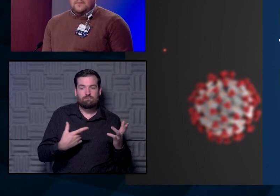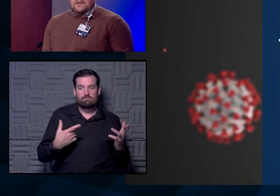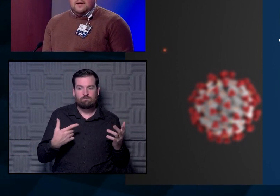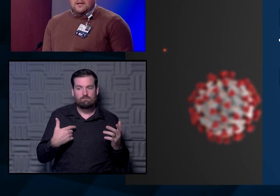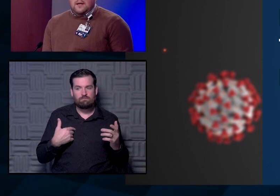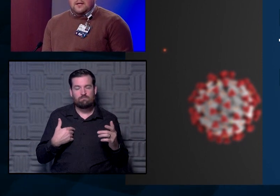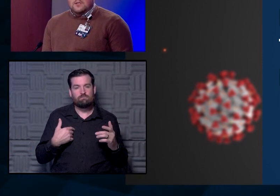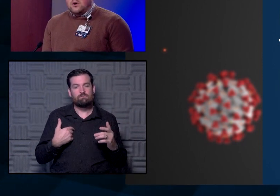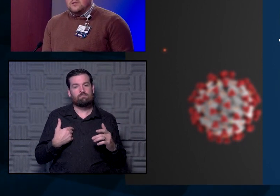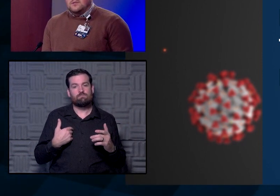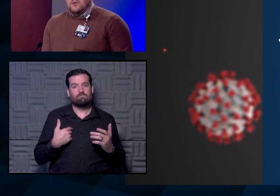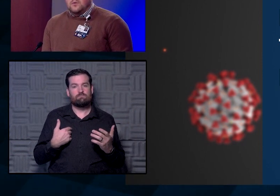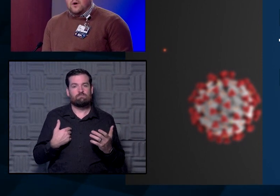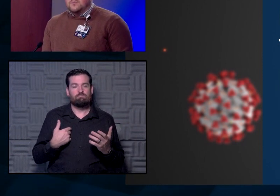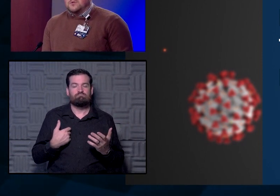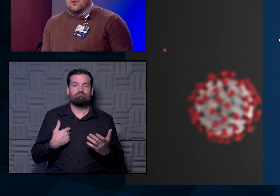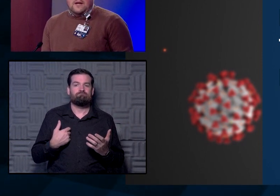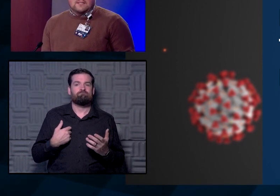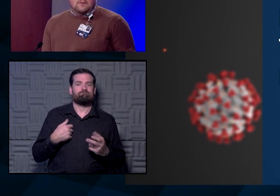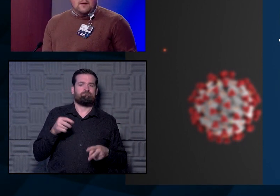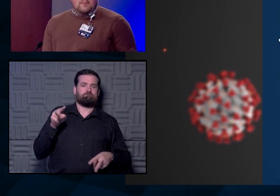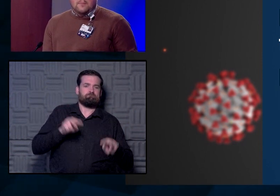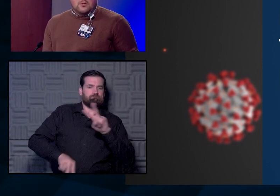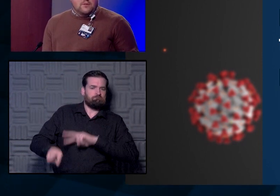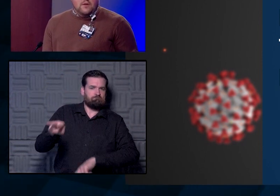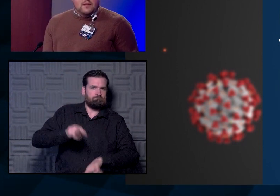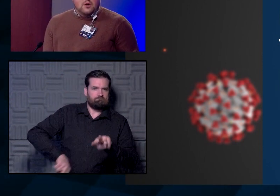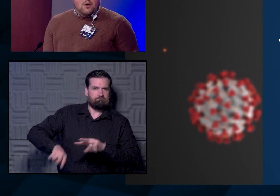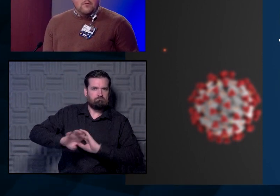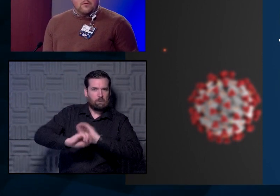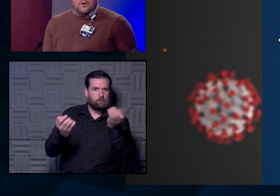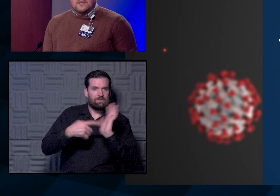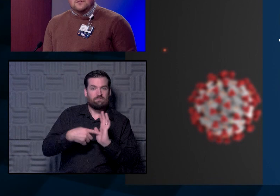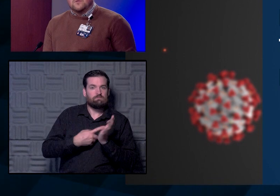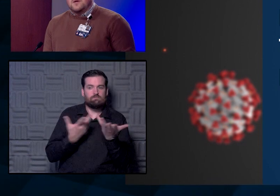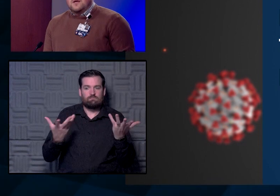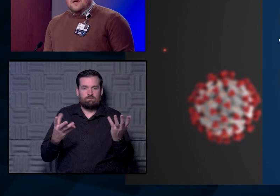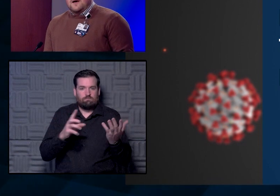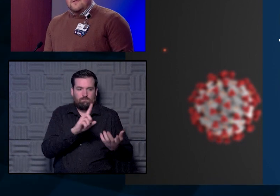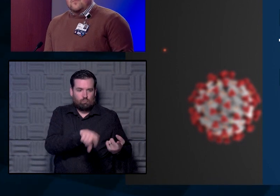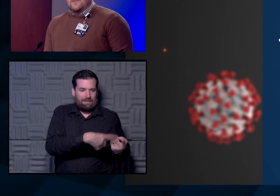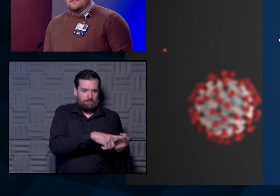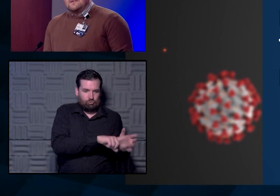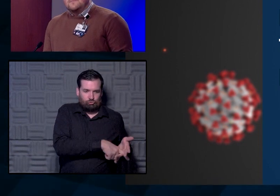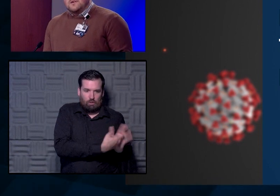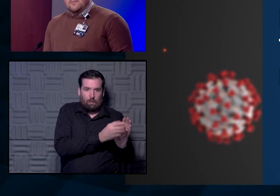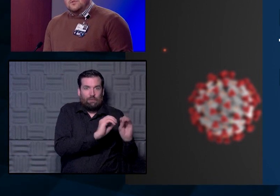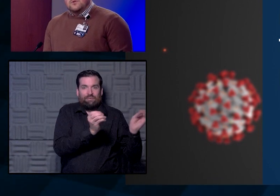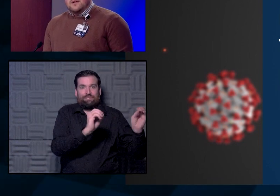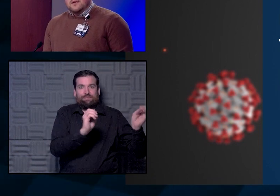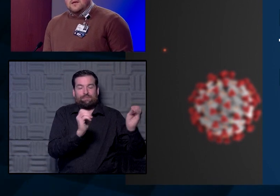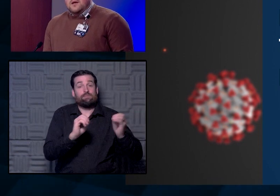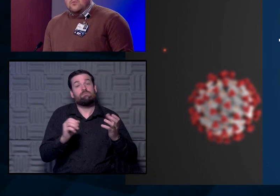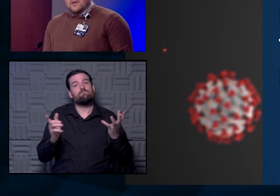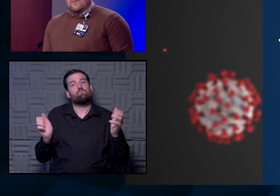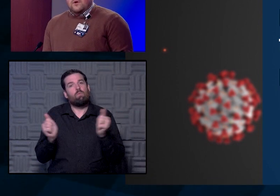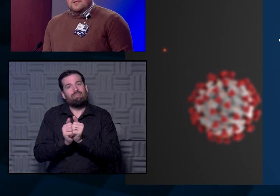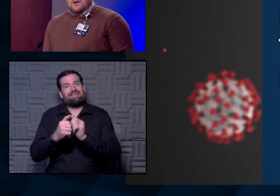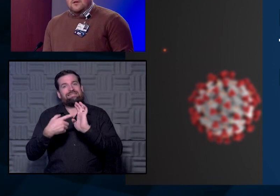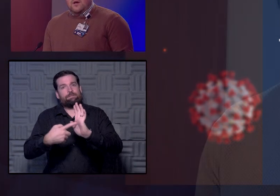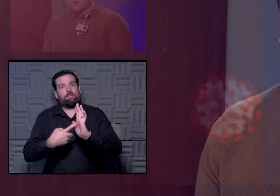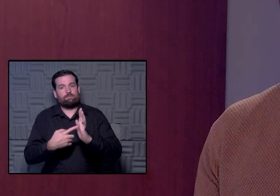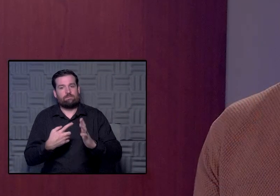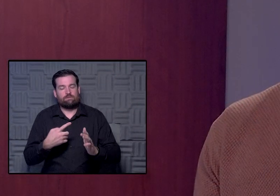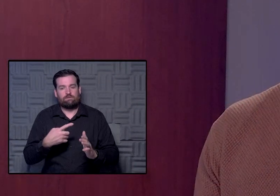we typically it's hard to observe asymptomatic people because you have nothing to go off of, right? So with symptoms, you can really